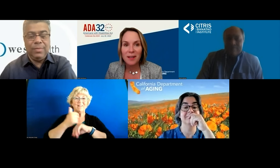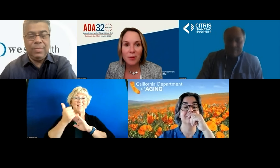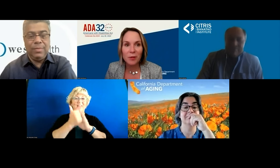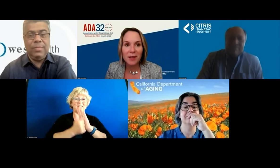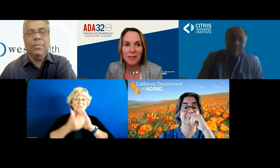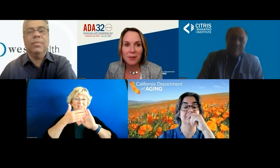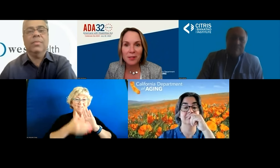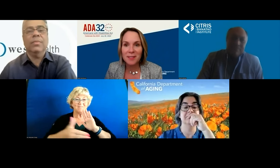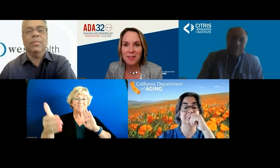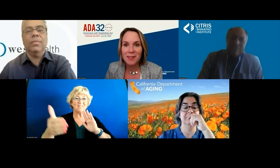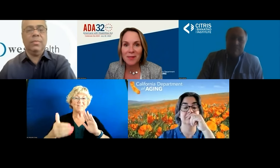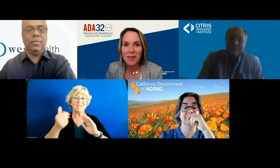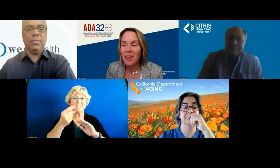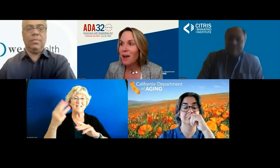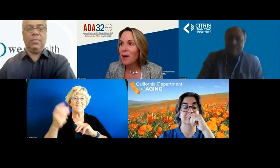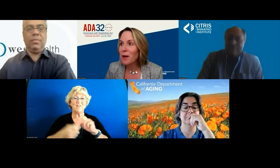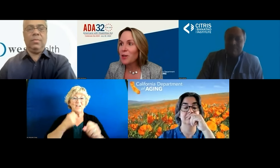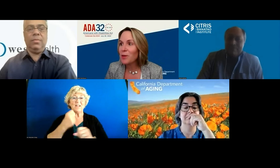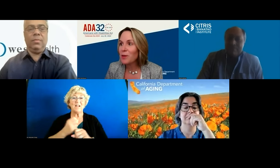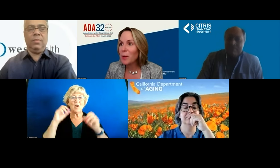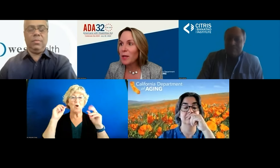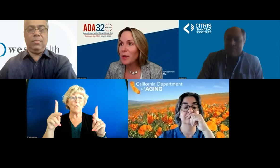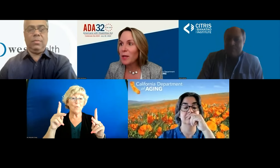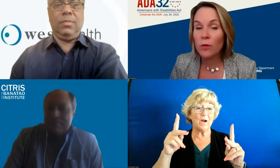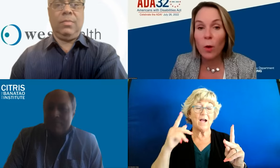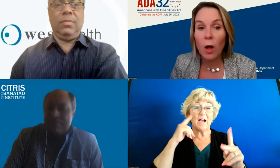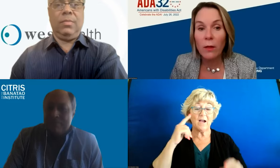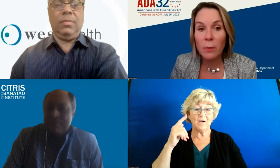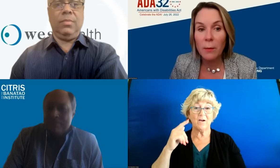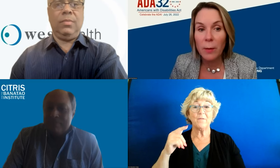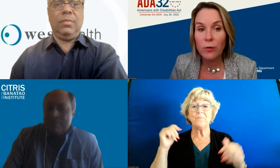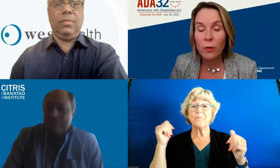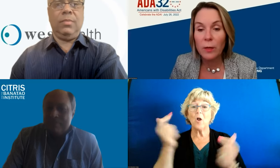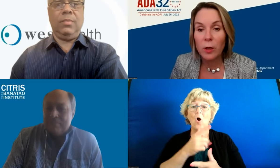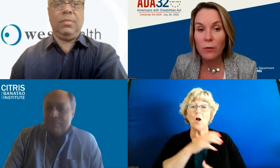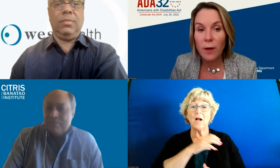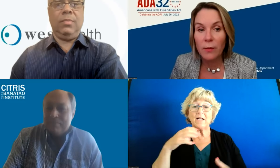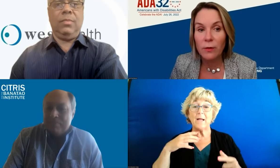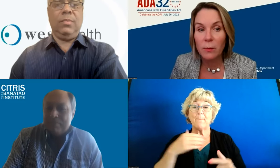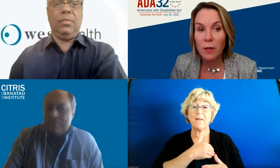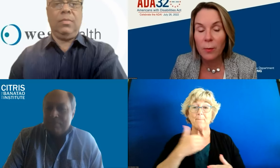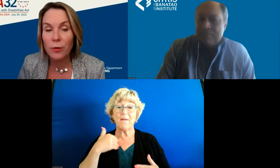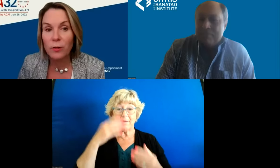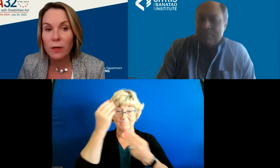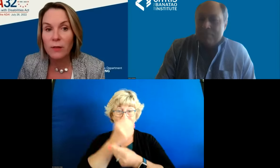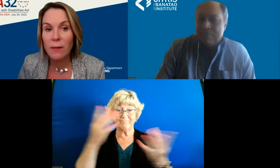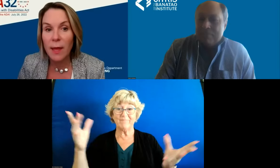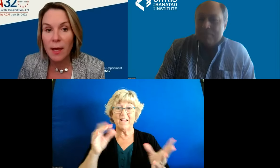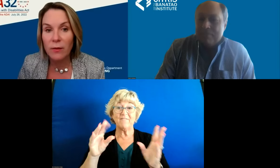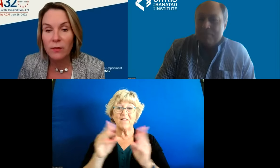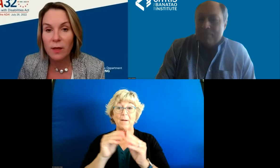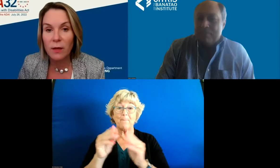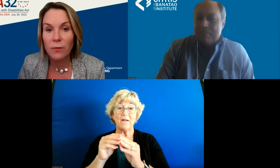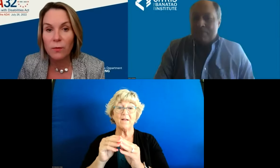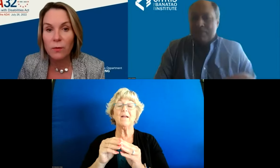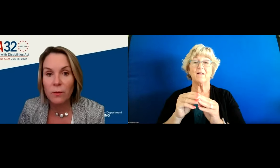um over the next several years so um i know that we so so all the committee members will be notified of these meeting opportunities and